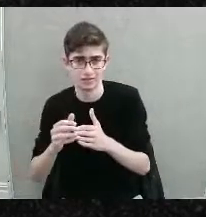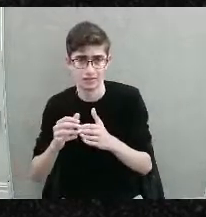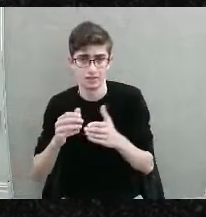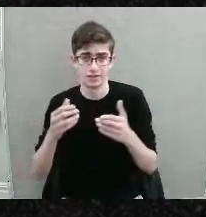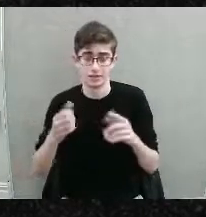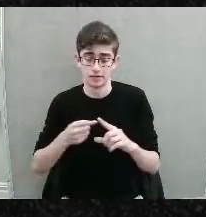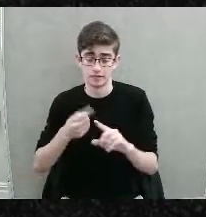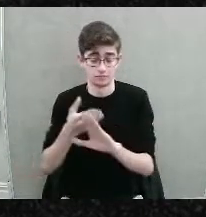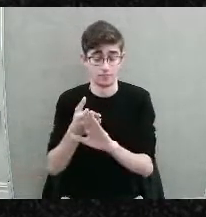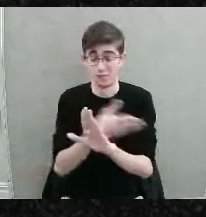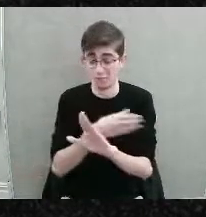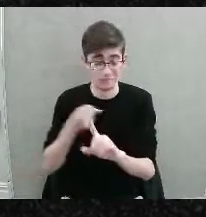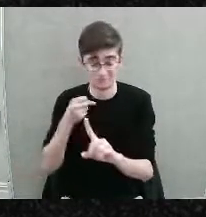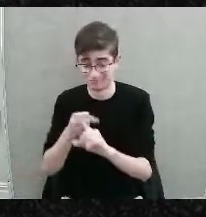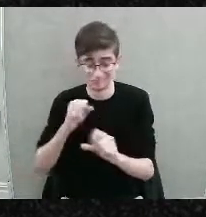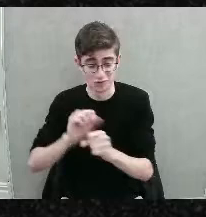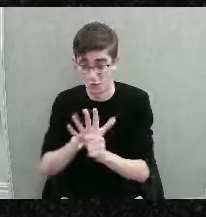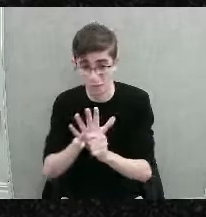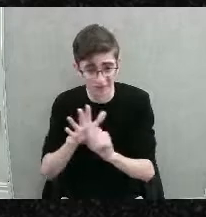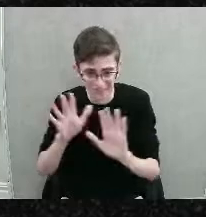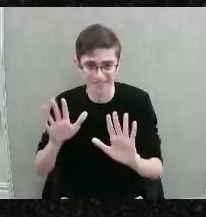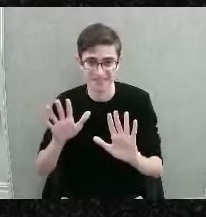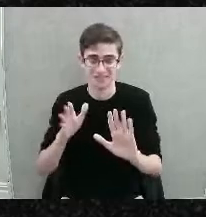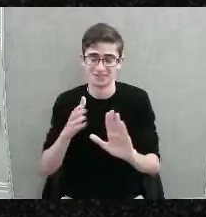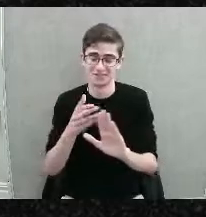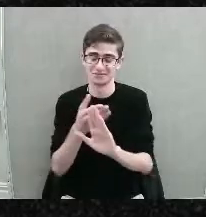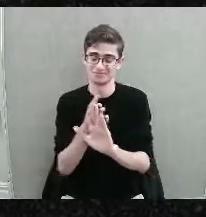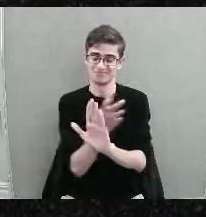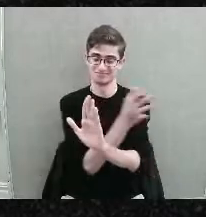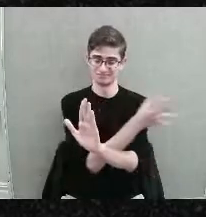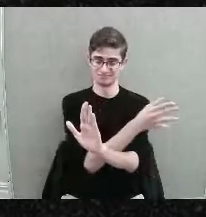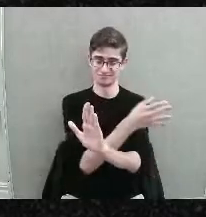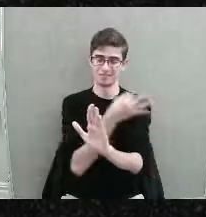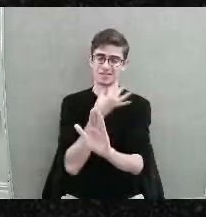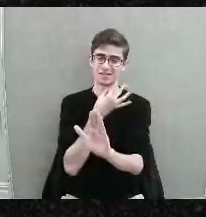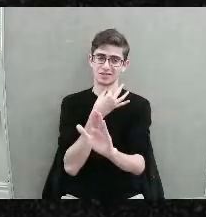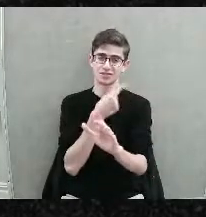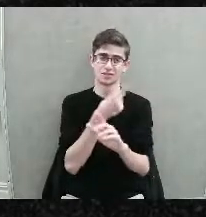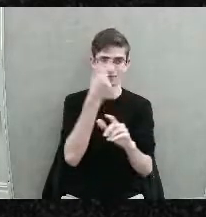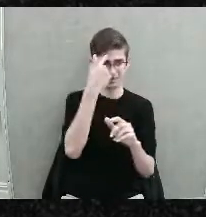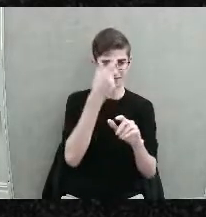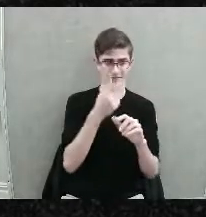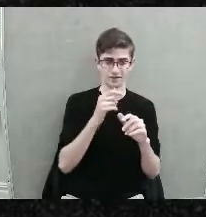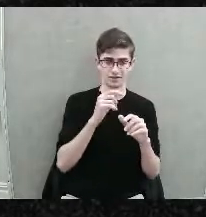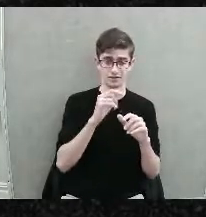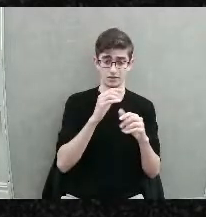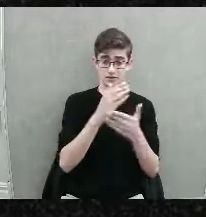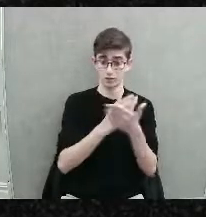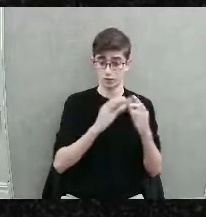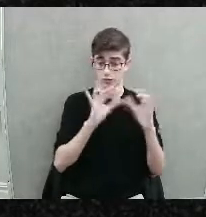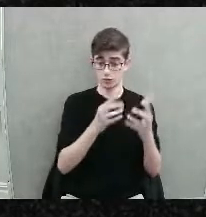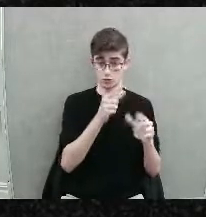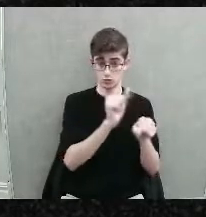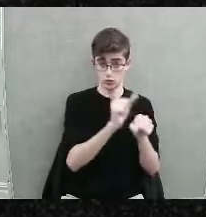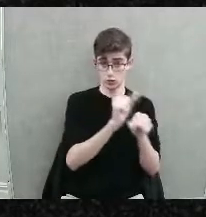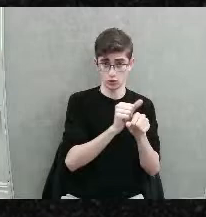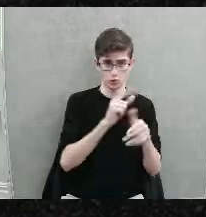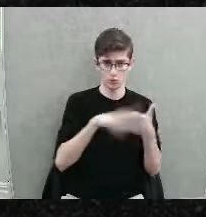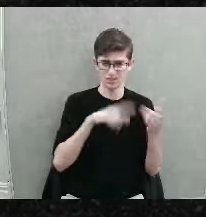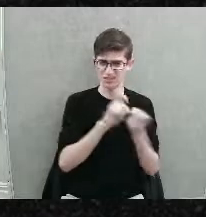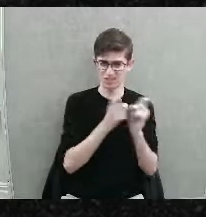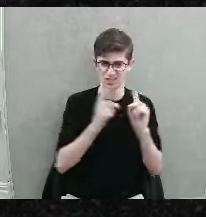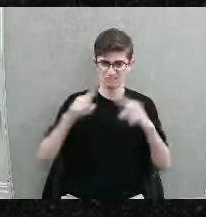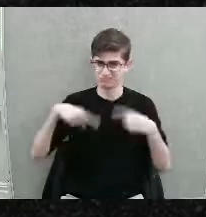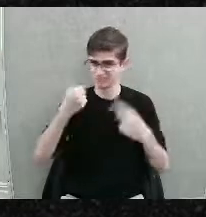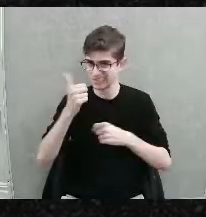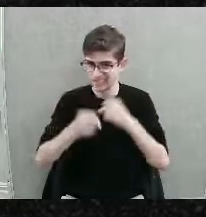yet happened, right? So I'm wondering if you can speak to what's changed in the parts of the globe that you work on, right? And how broader